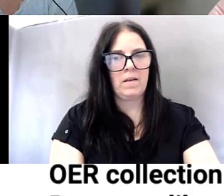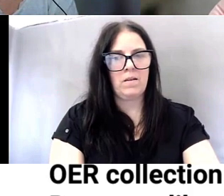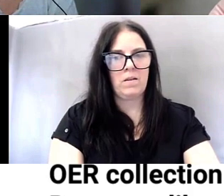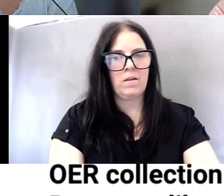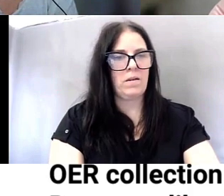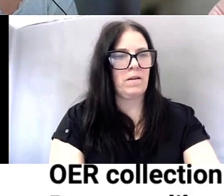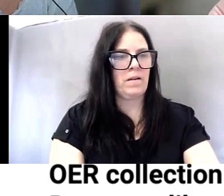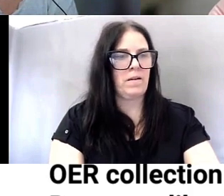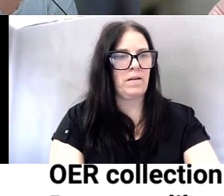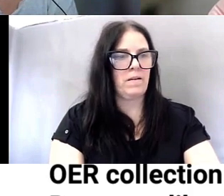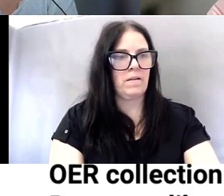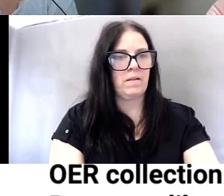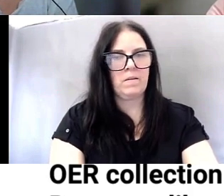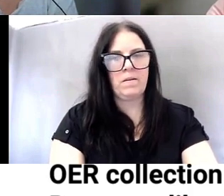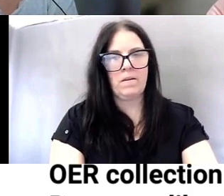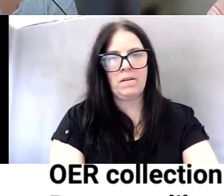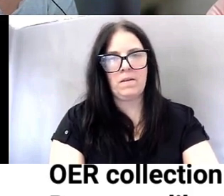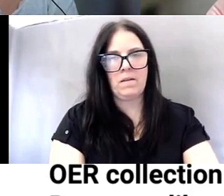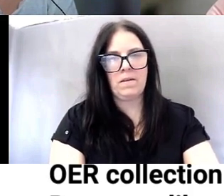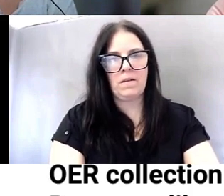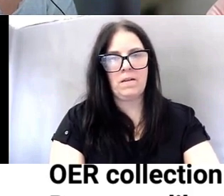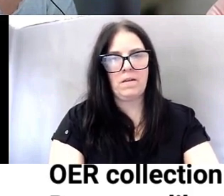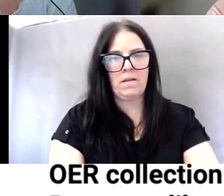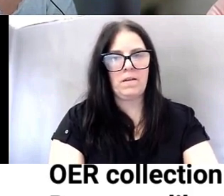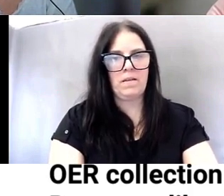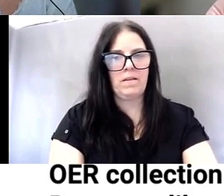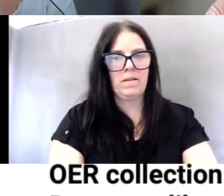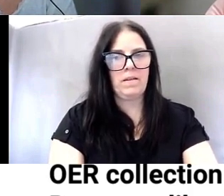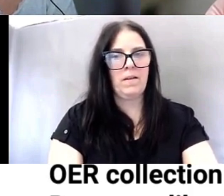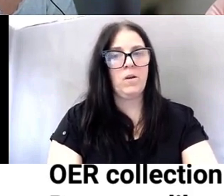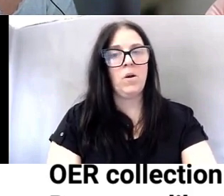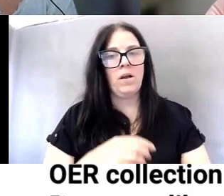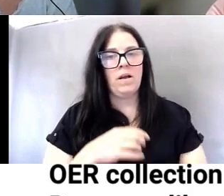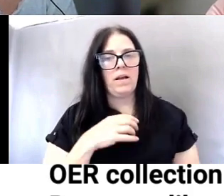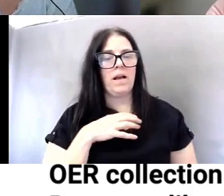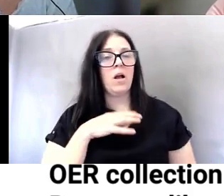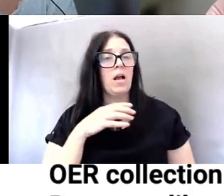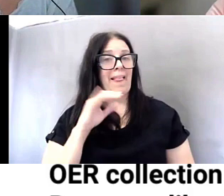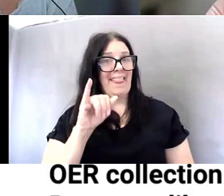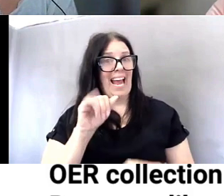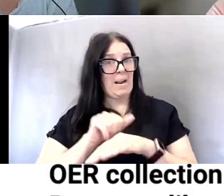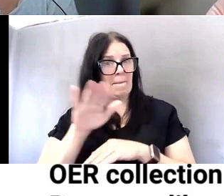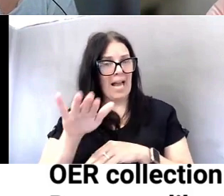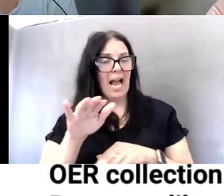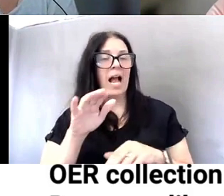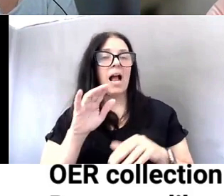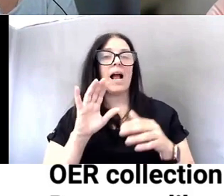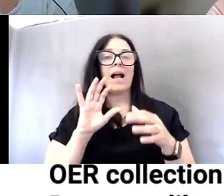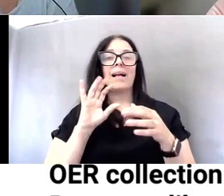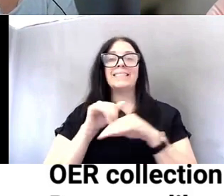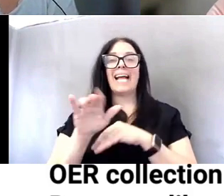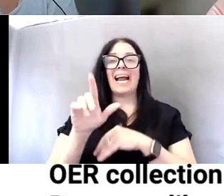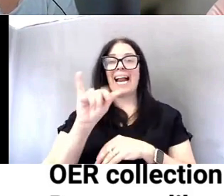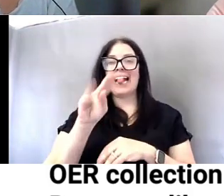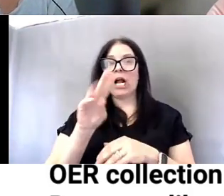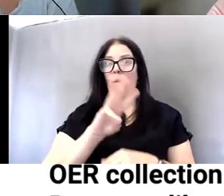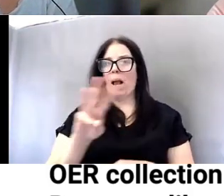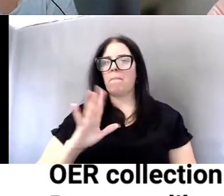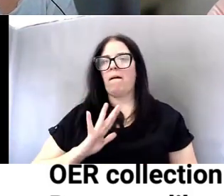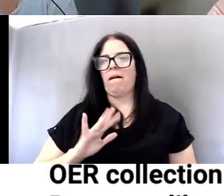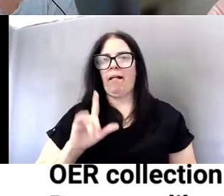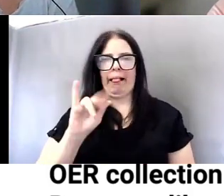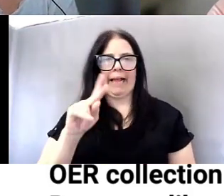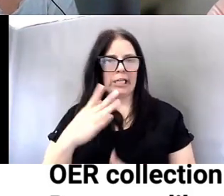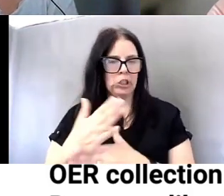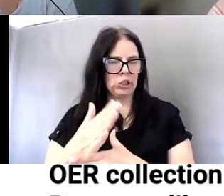have to be mailed anymore. They could be accessible through a link. And then starting in around 2014,